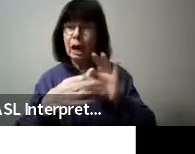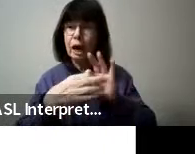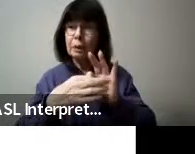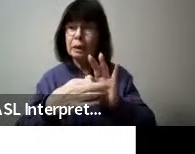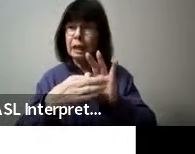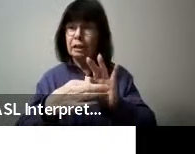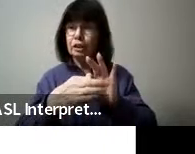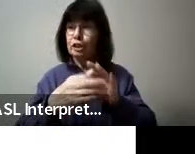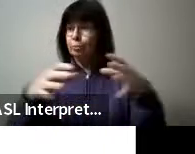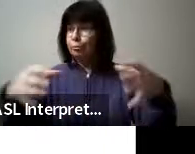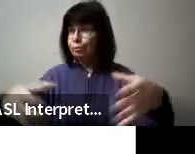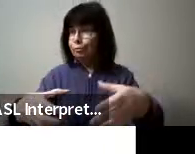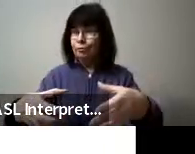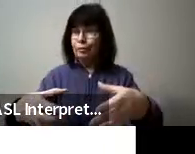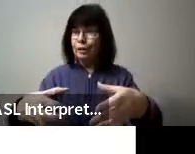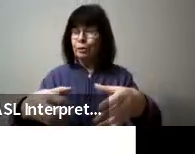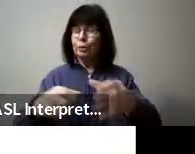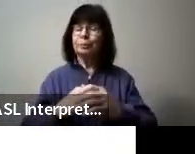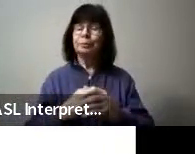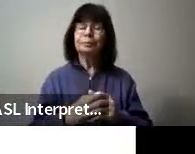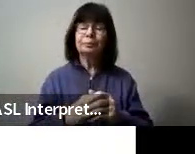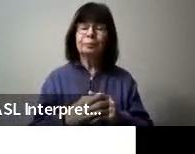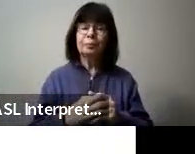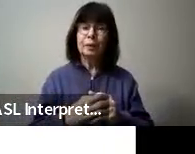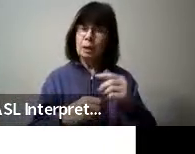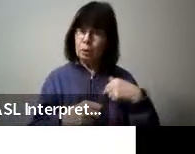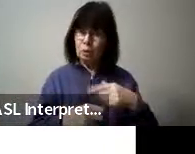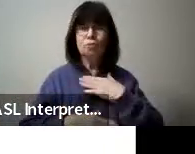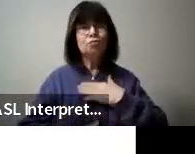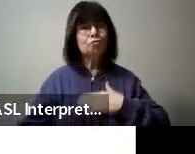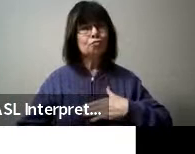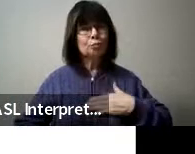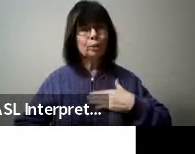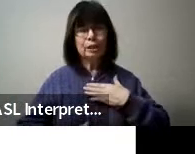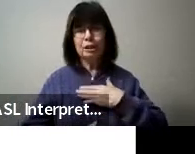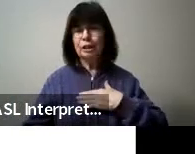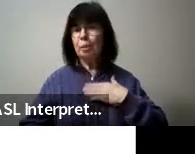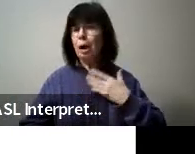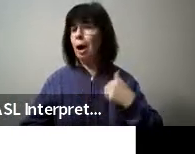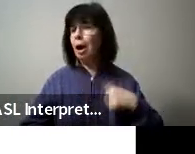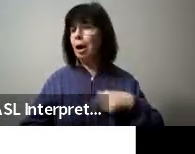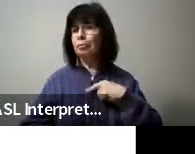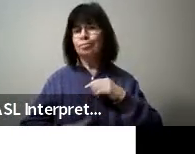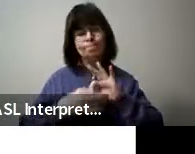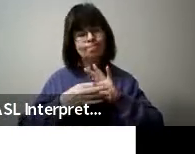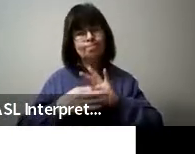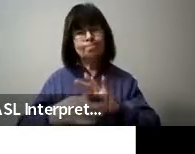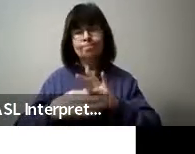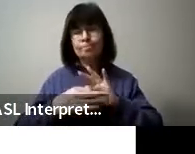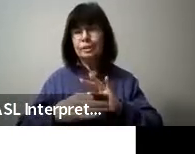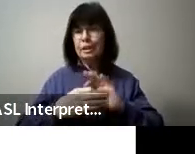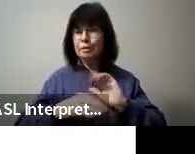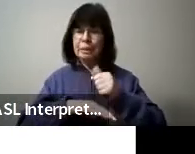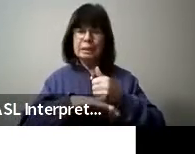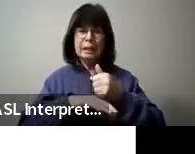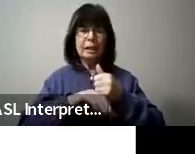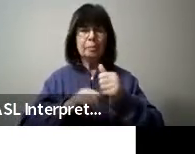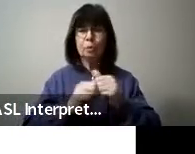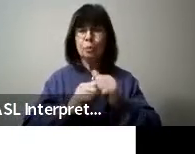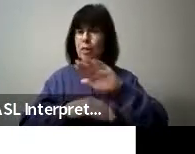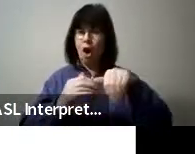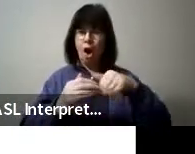other. We have really appreciated the relationship that we have established with all of